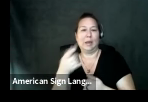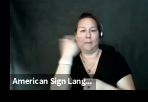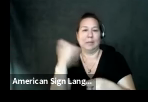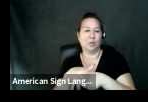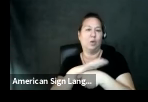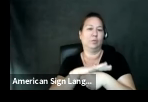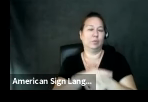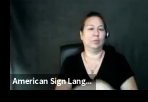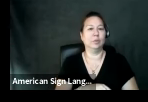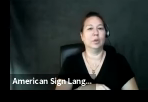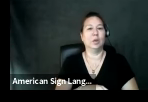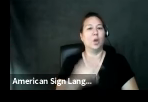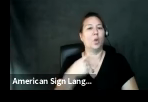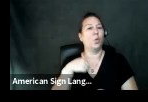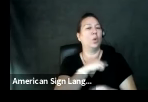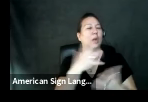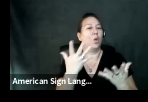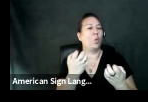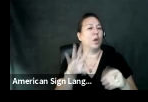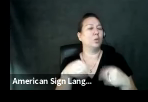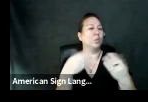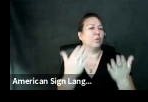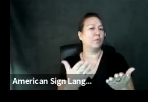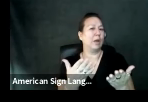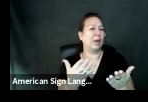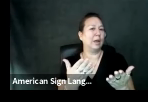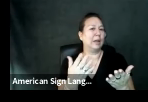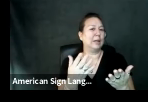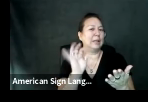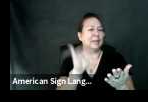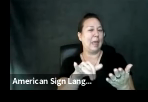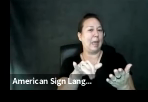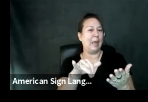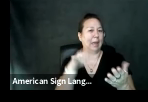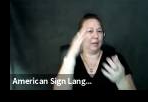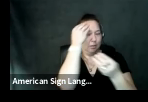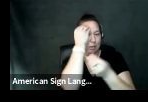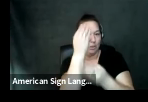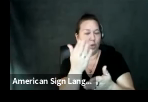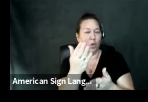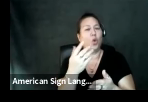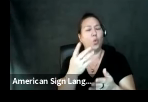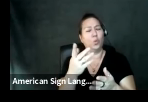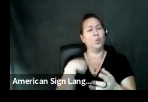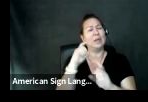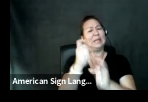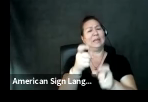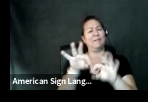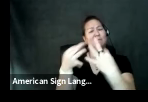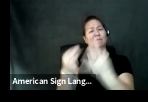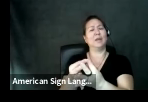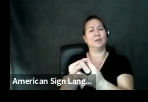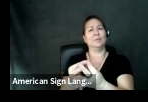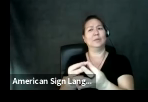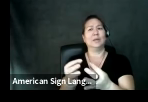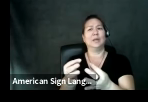we want to provide the purpose behind the meeting notice is to provide families ample time to make accommodations so that they can attend